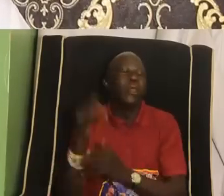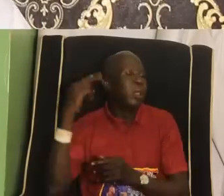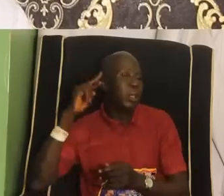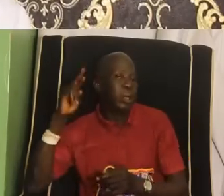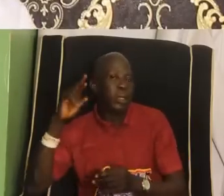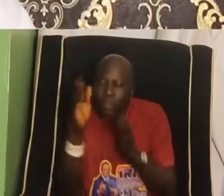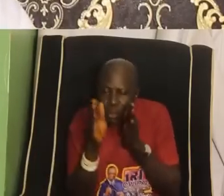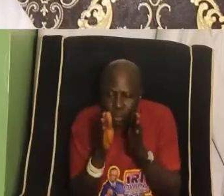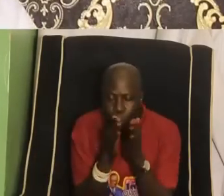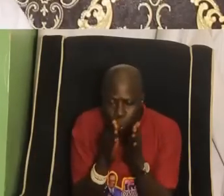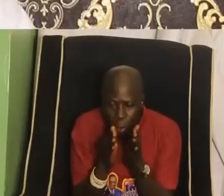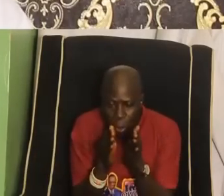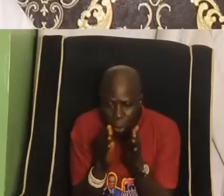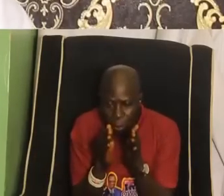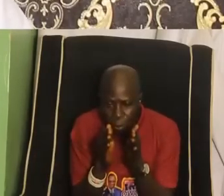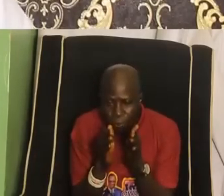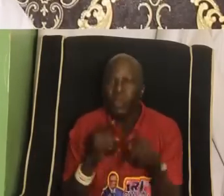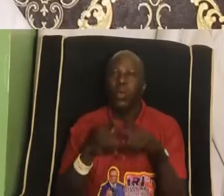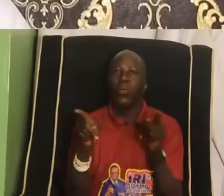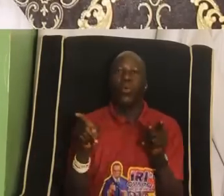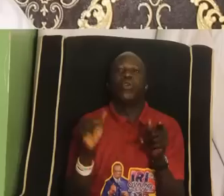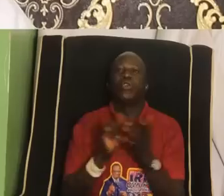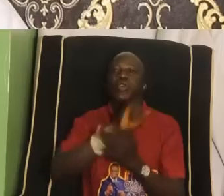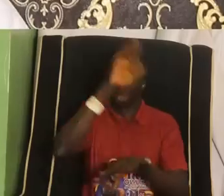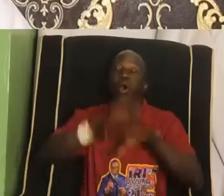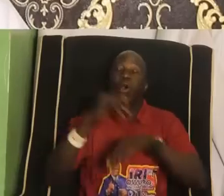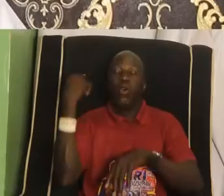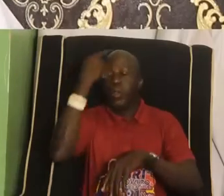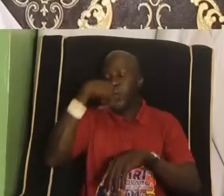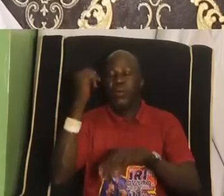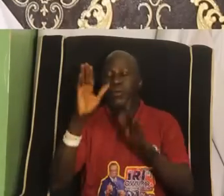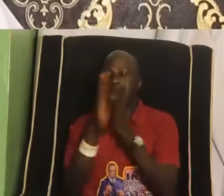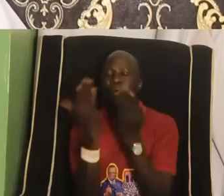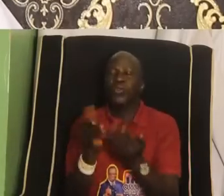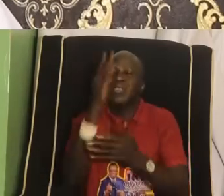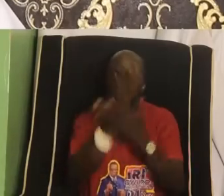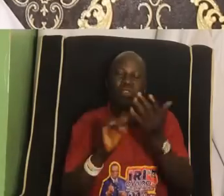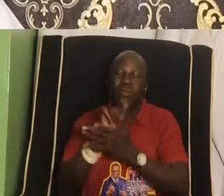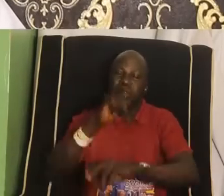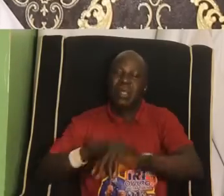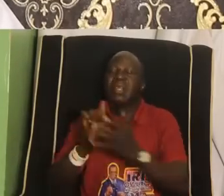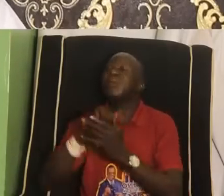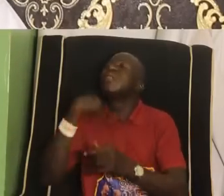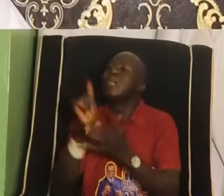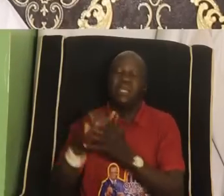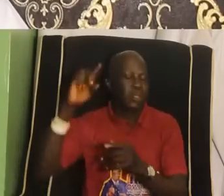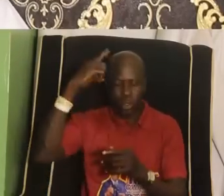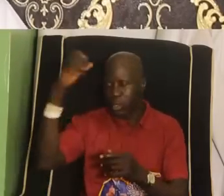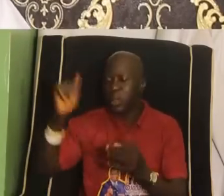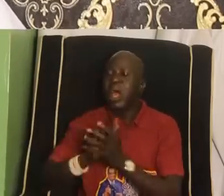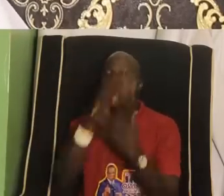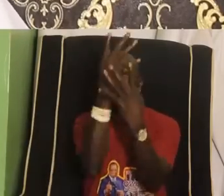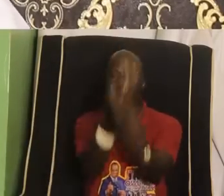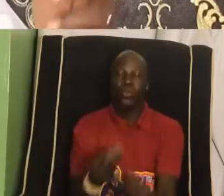that their radio station has limited time. There is enough time for us on Facebook. To say all these